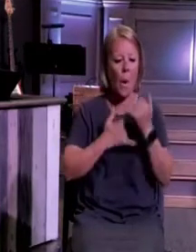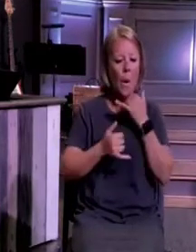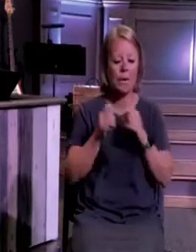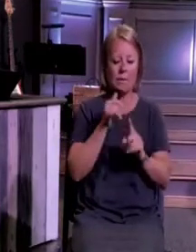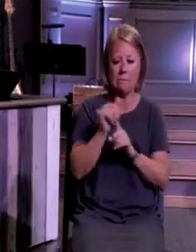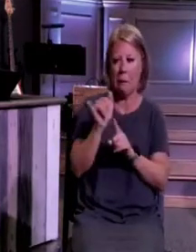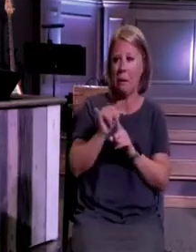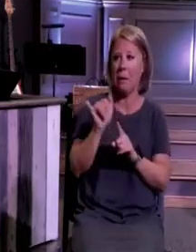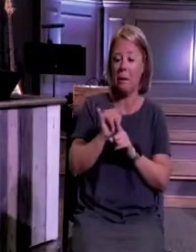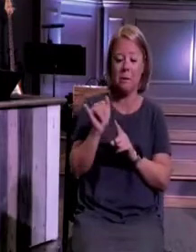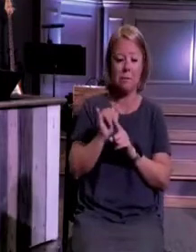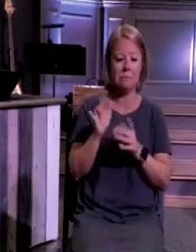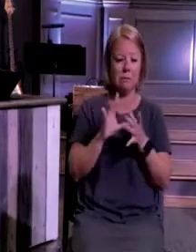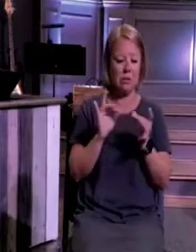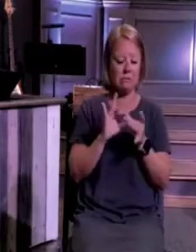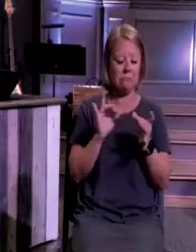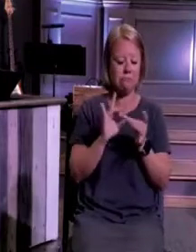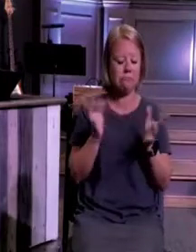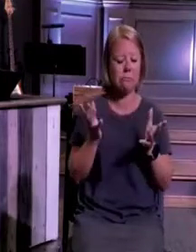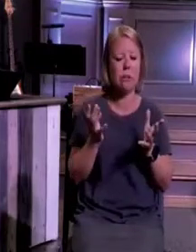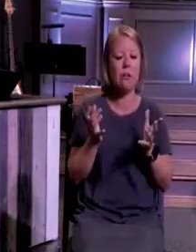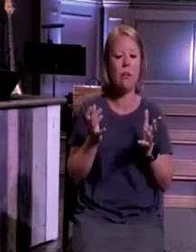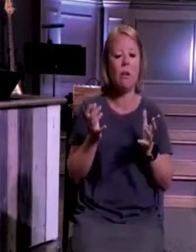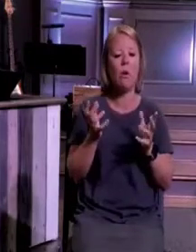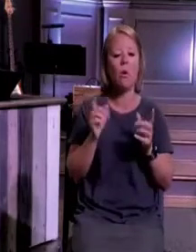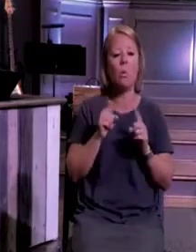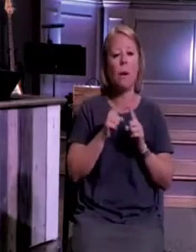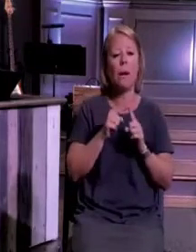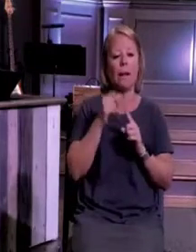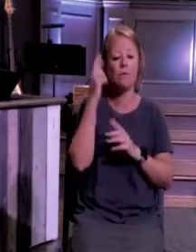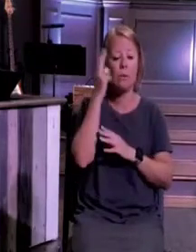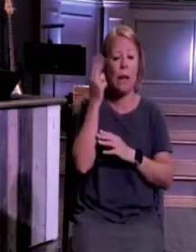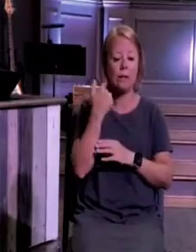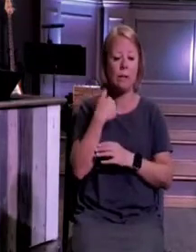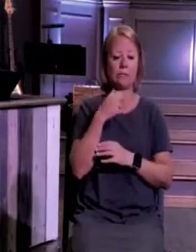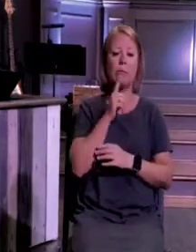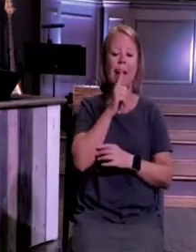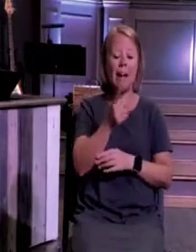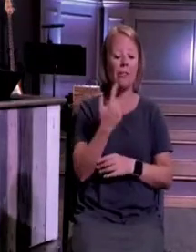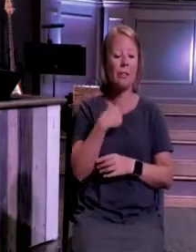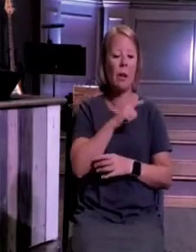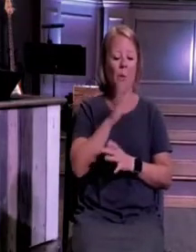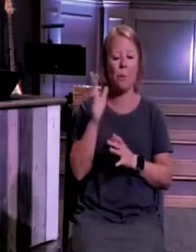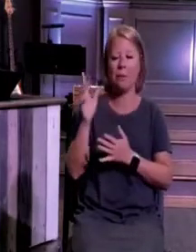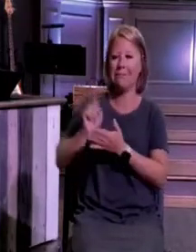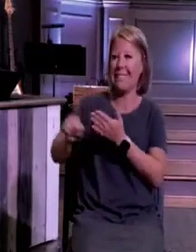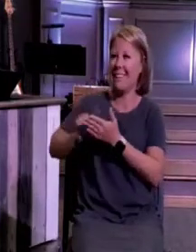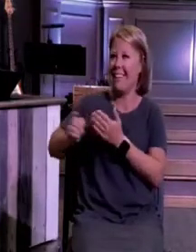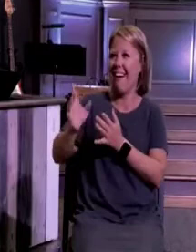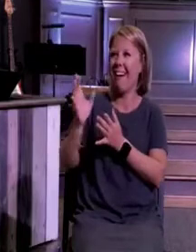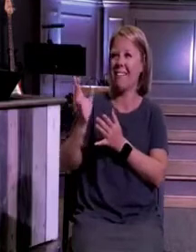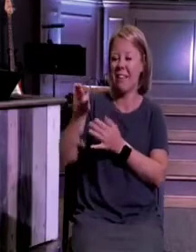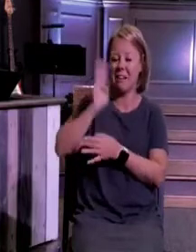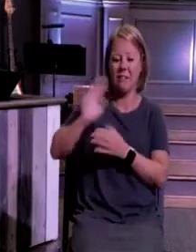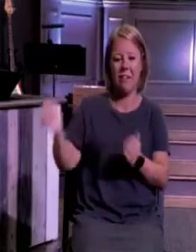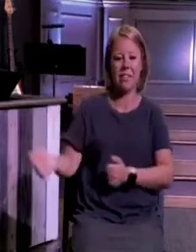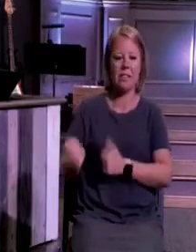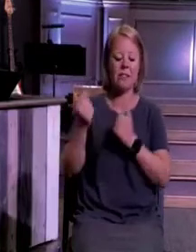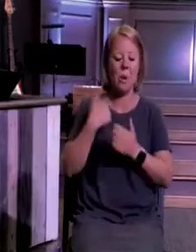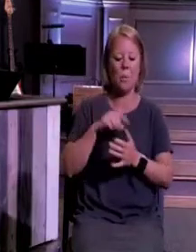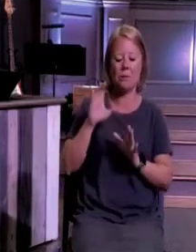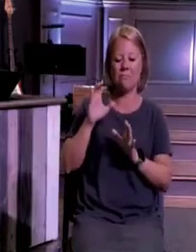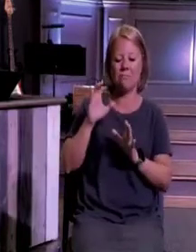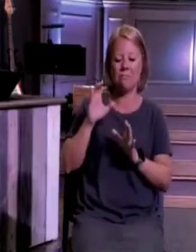blasphemous to make that statement when in reality that we deny the very existence of God and we reject God.